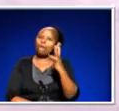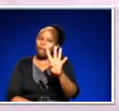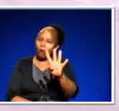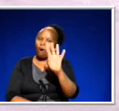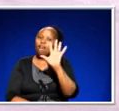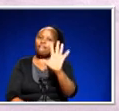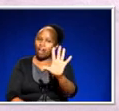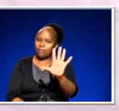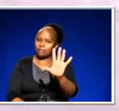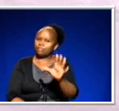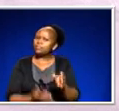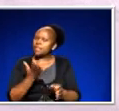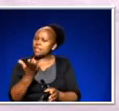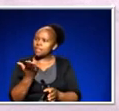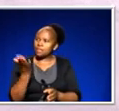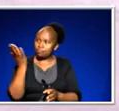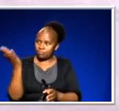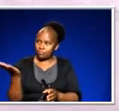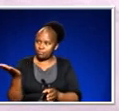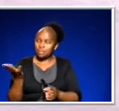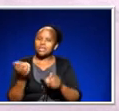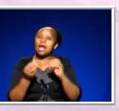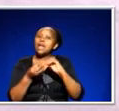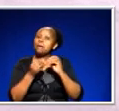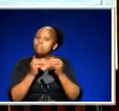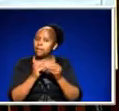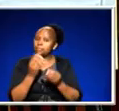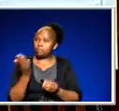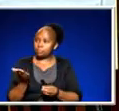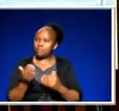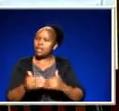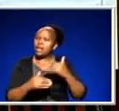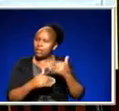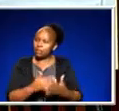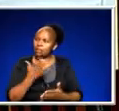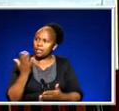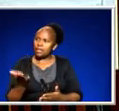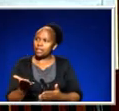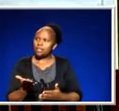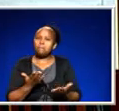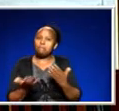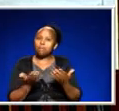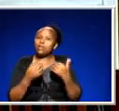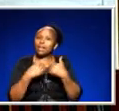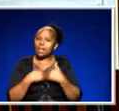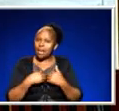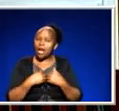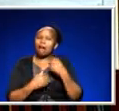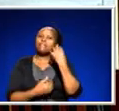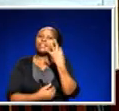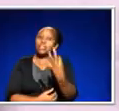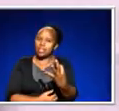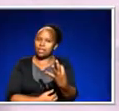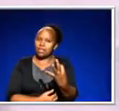3, 4, 5. This is a number. After that, we can have